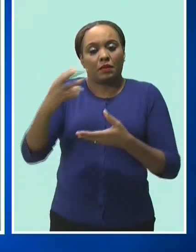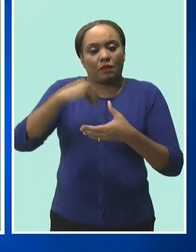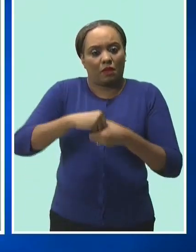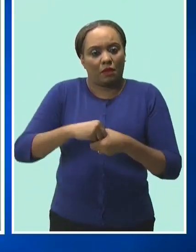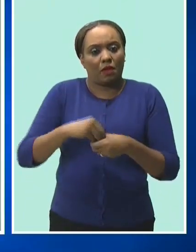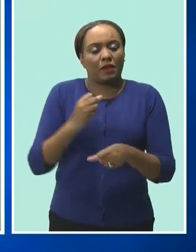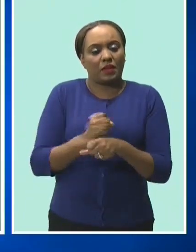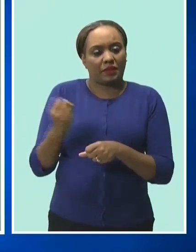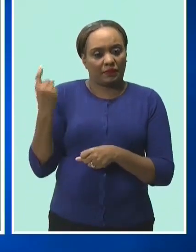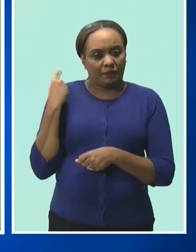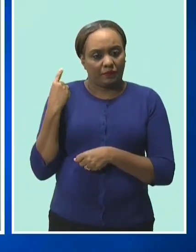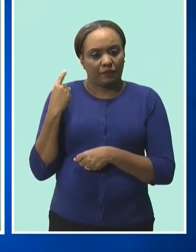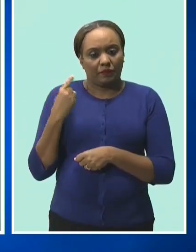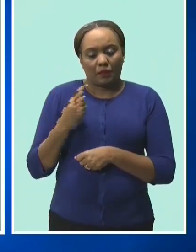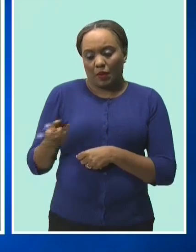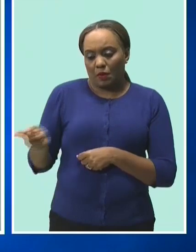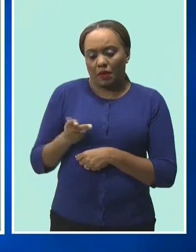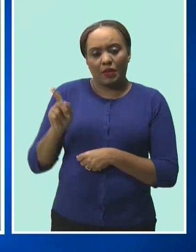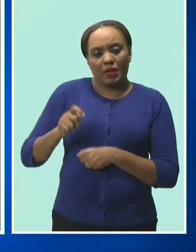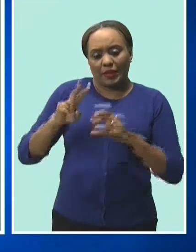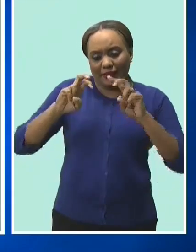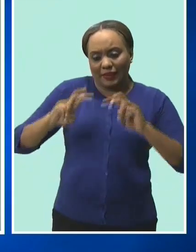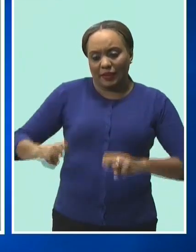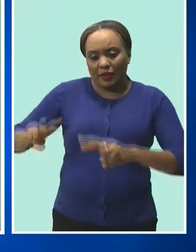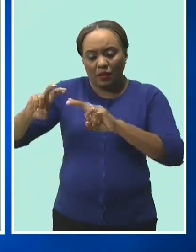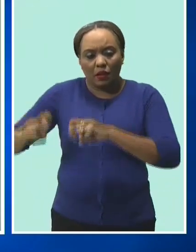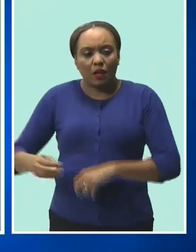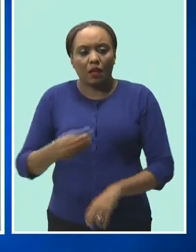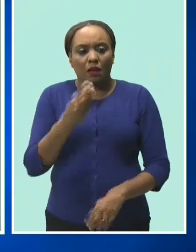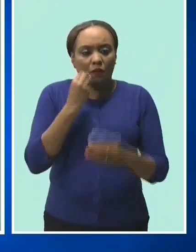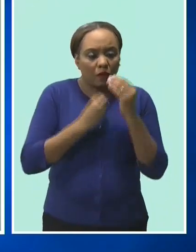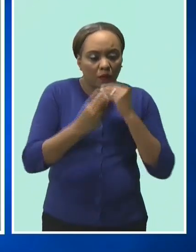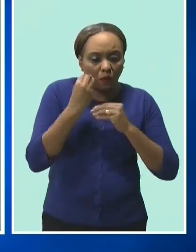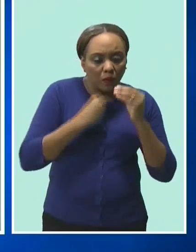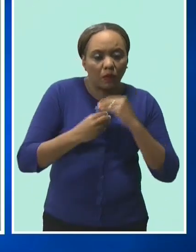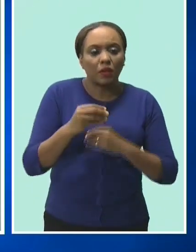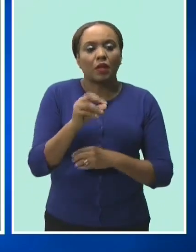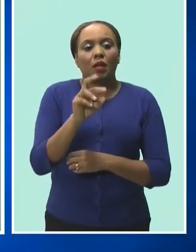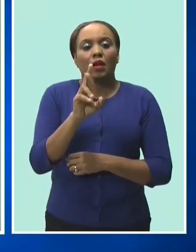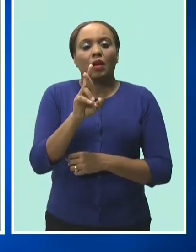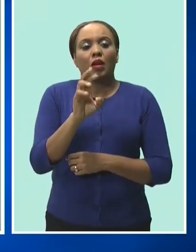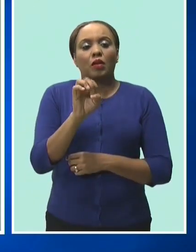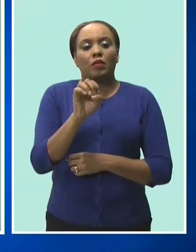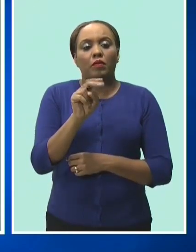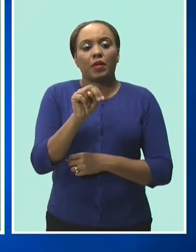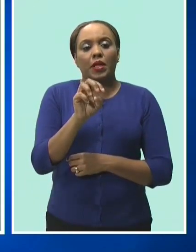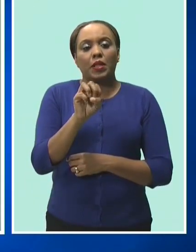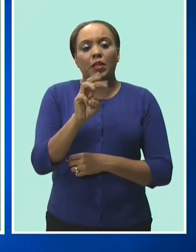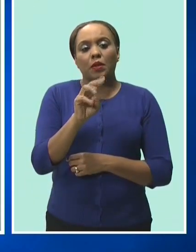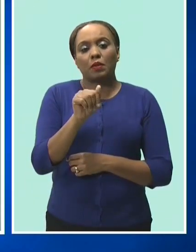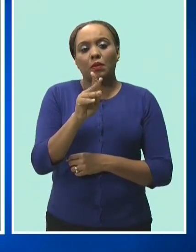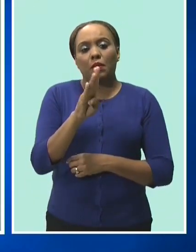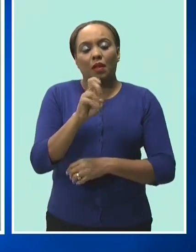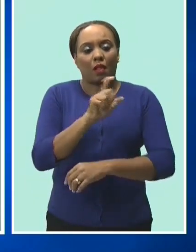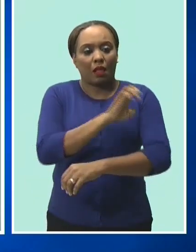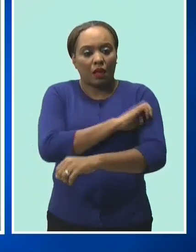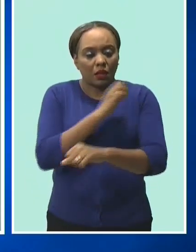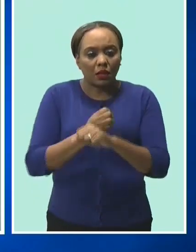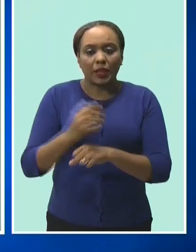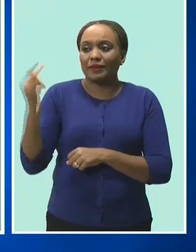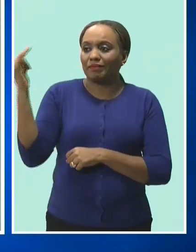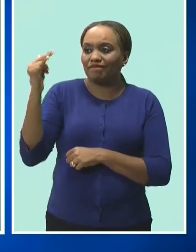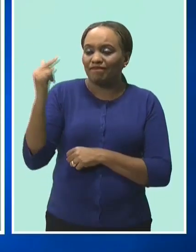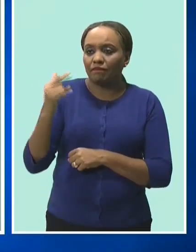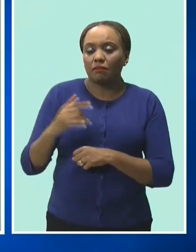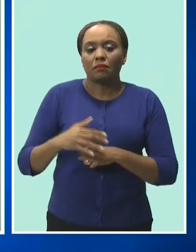to look at food security, renewable energy, air and the maritime environment, and ICT, all with a